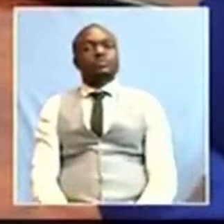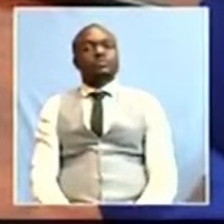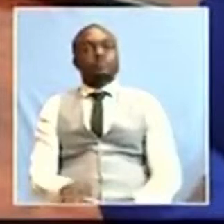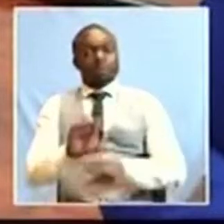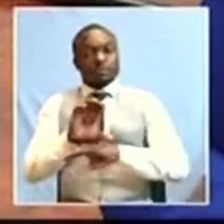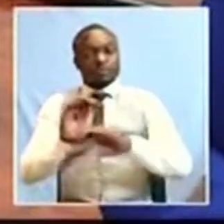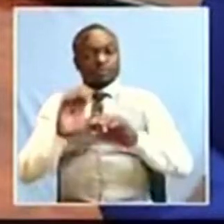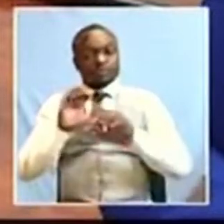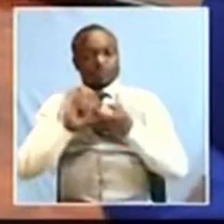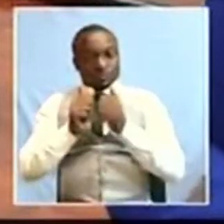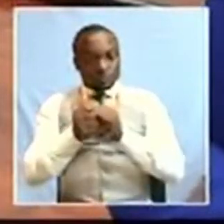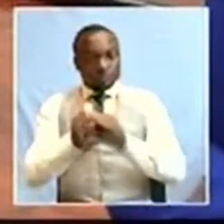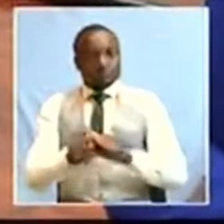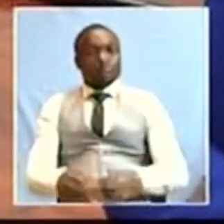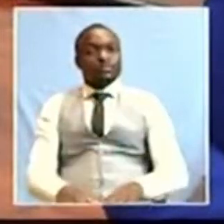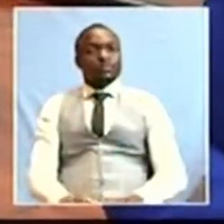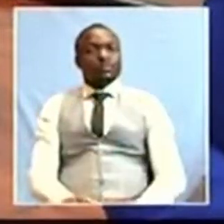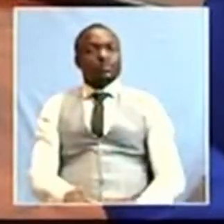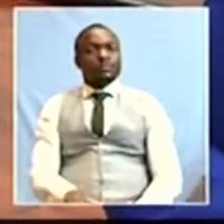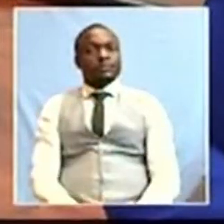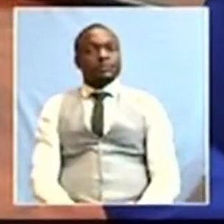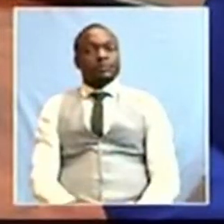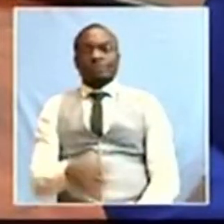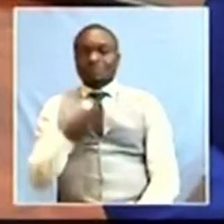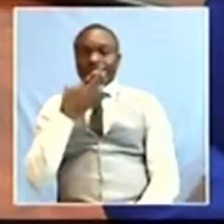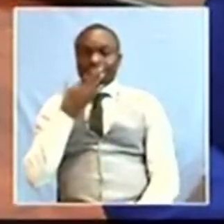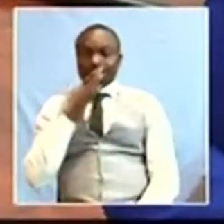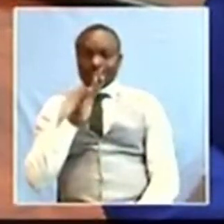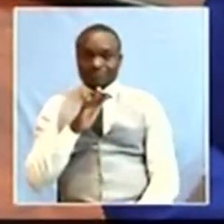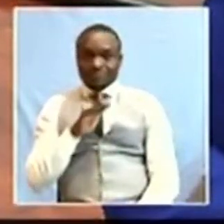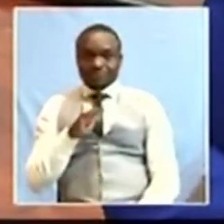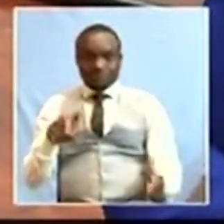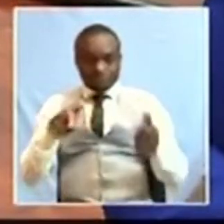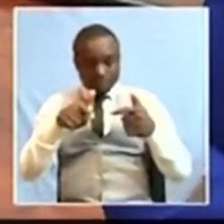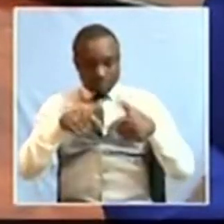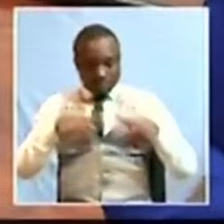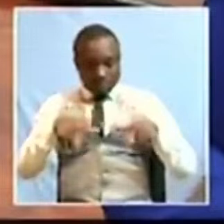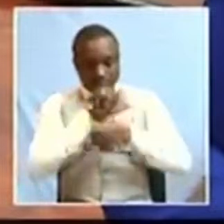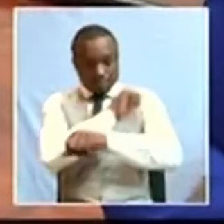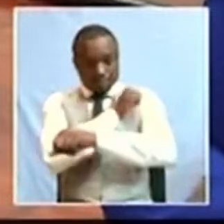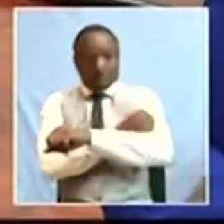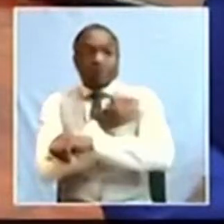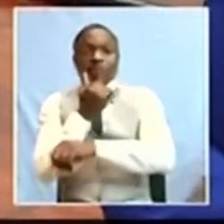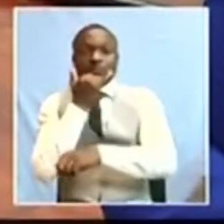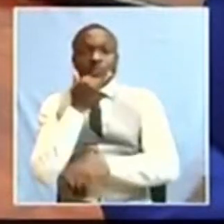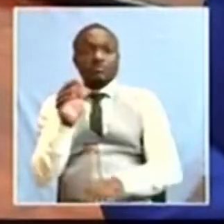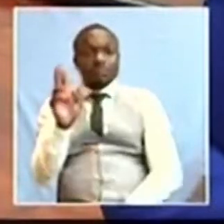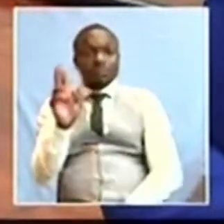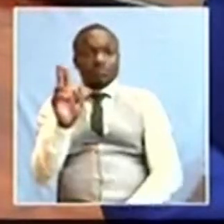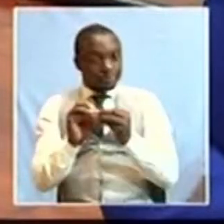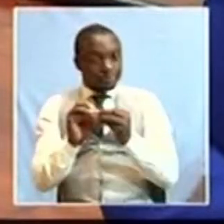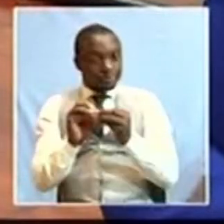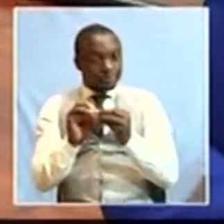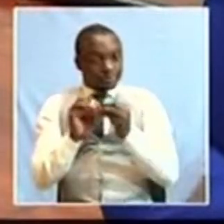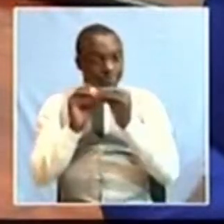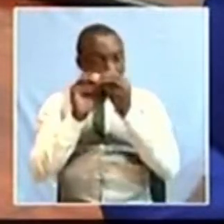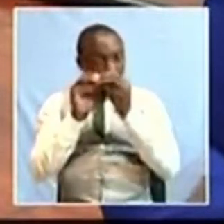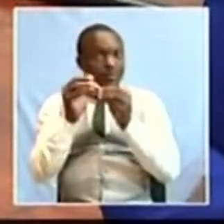Cause of query. It is regrettable that the local authority misapplied amounts totaling